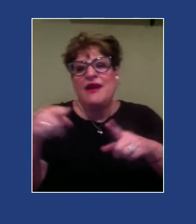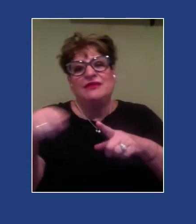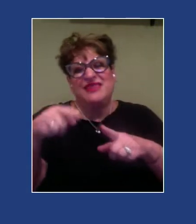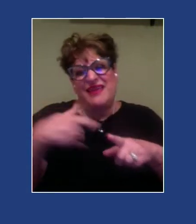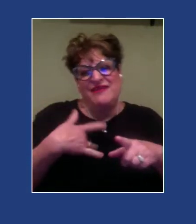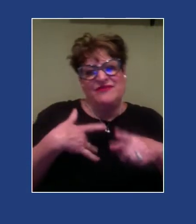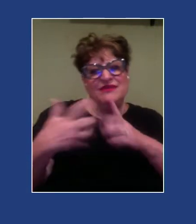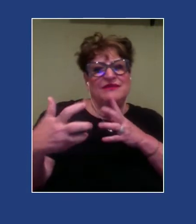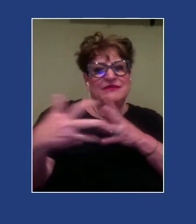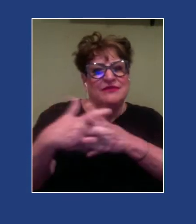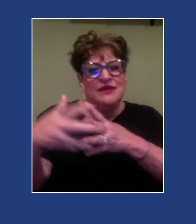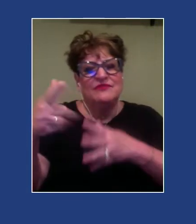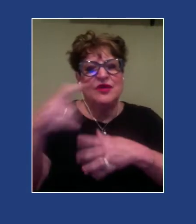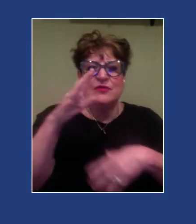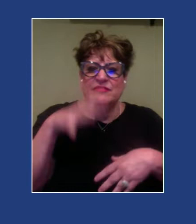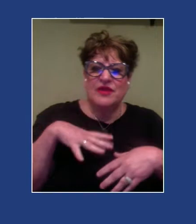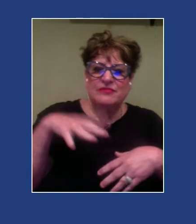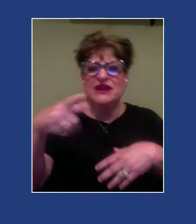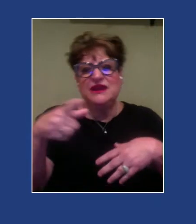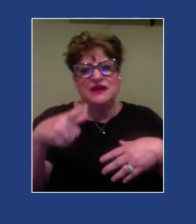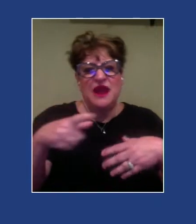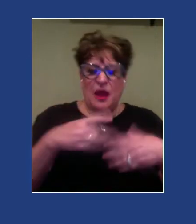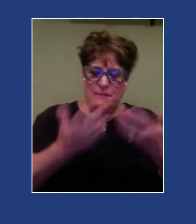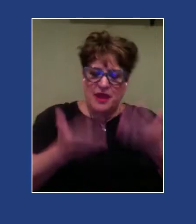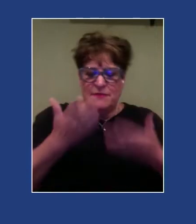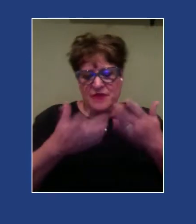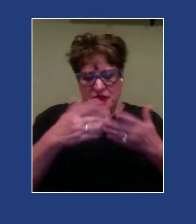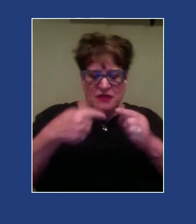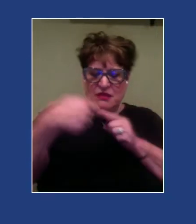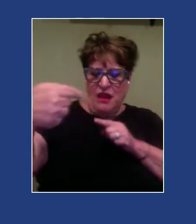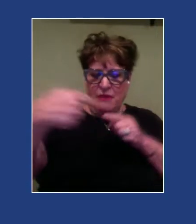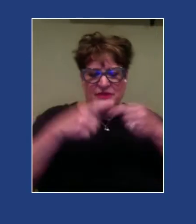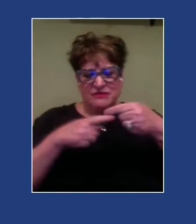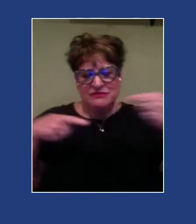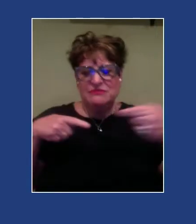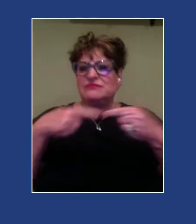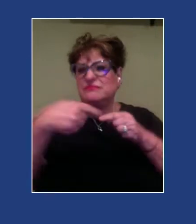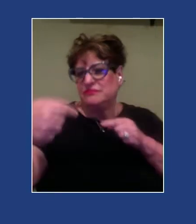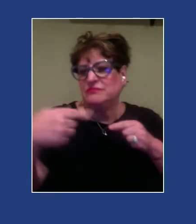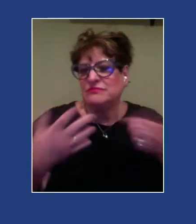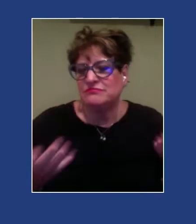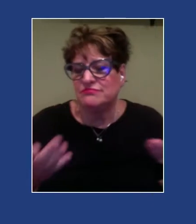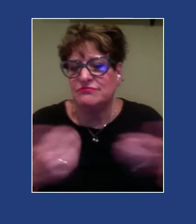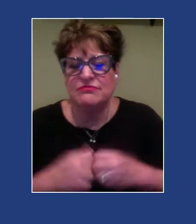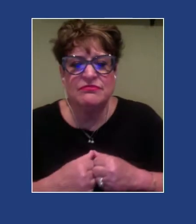a traditional binary way as a woman. They may also not.